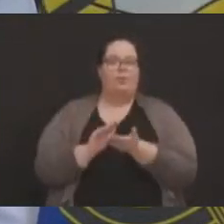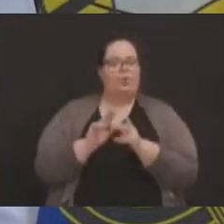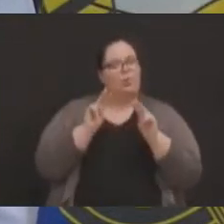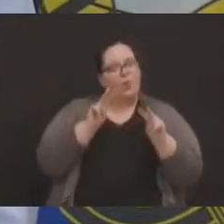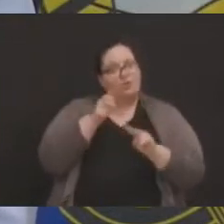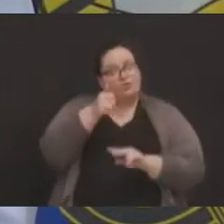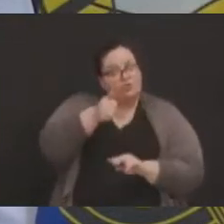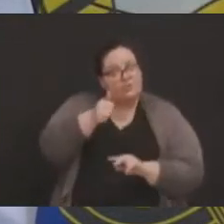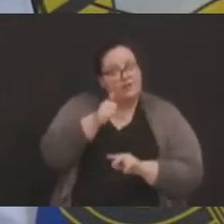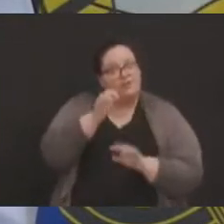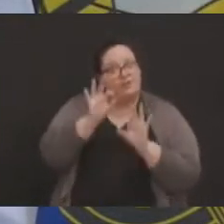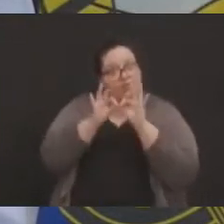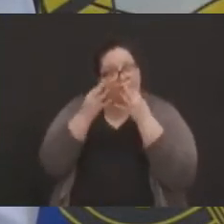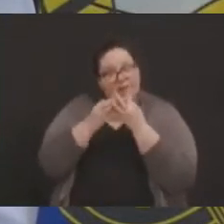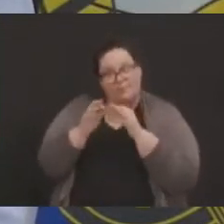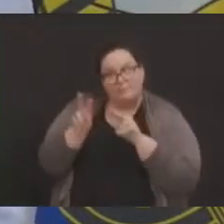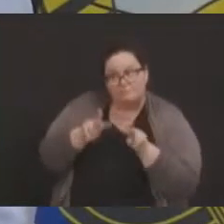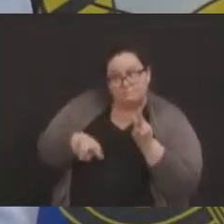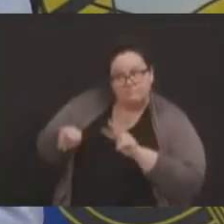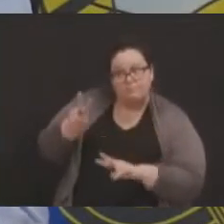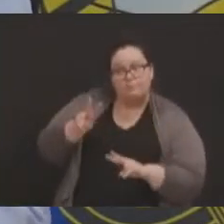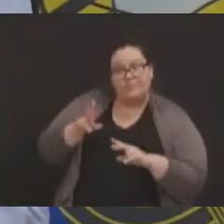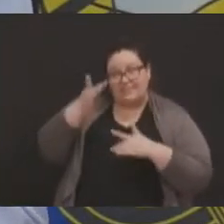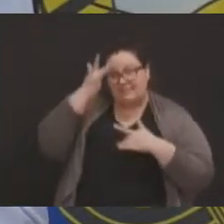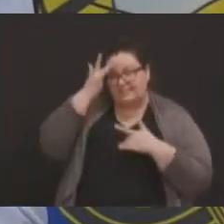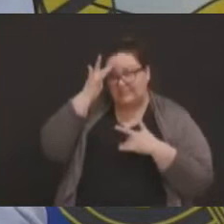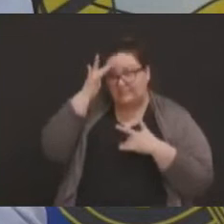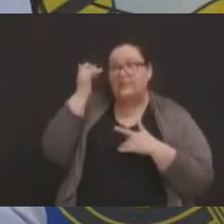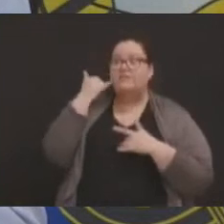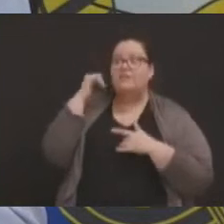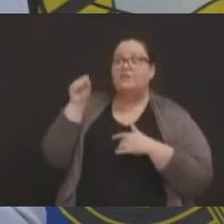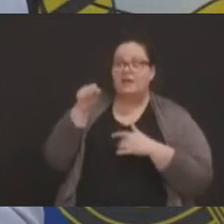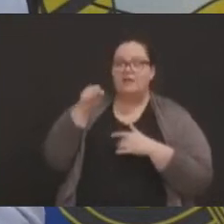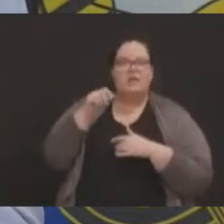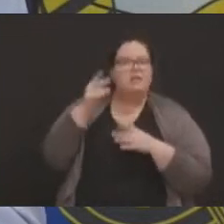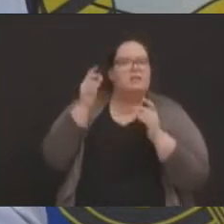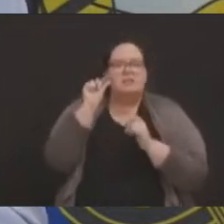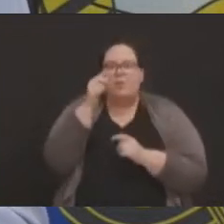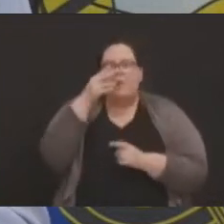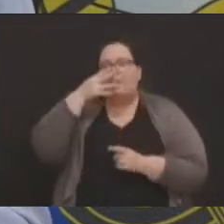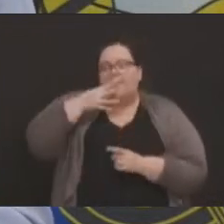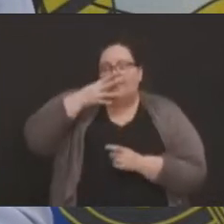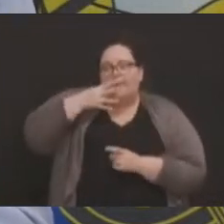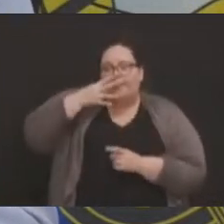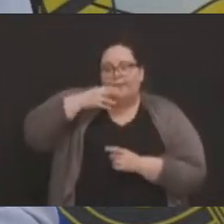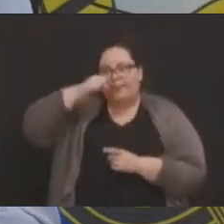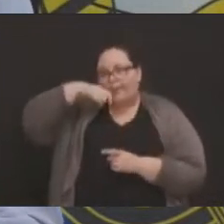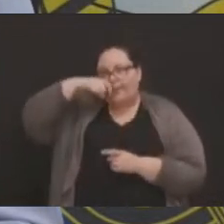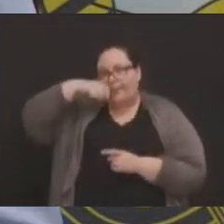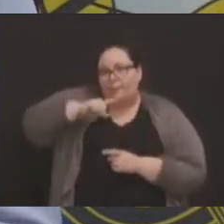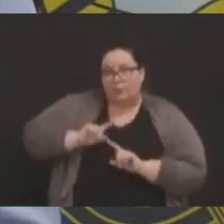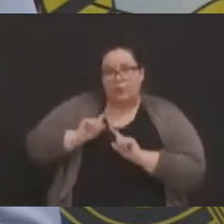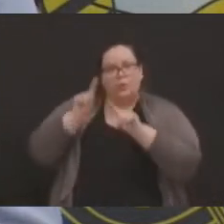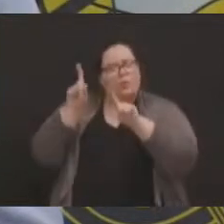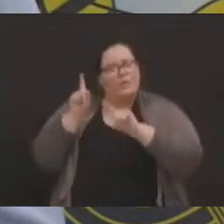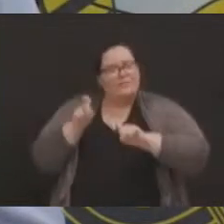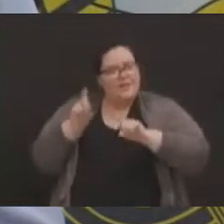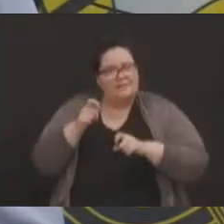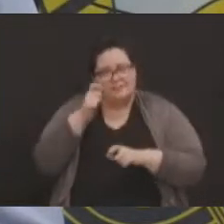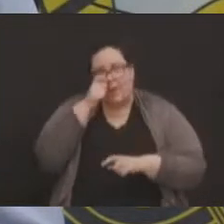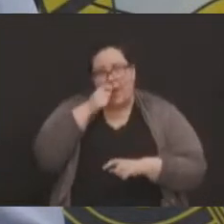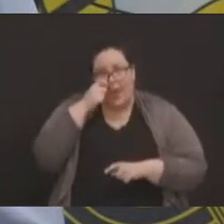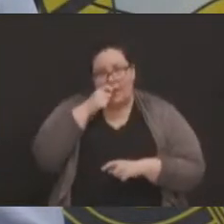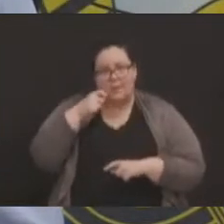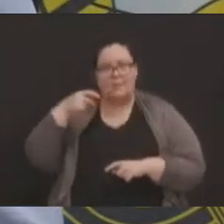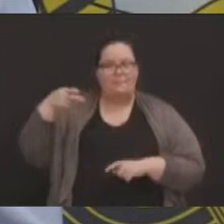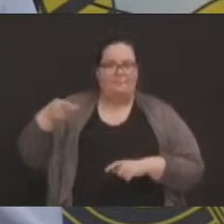that we do is PCR-based, and the turnaround time can sometimes be slower than people would like. And I have heard